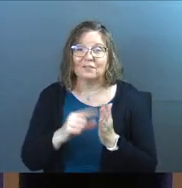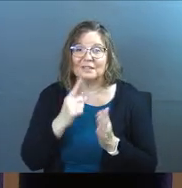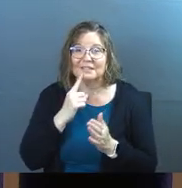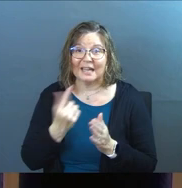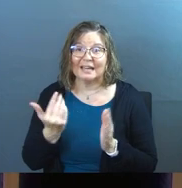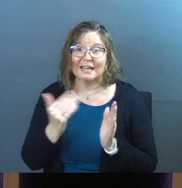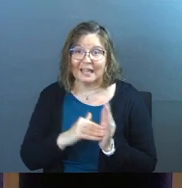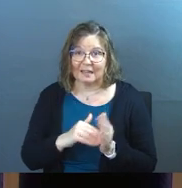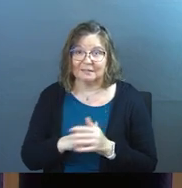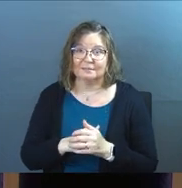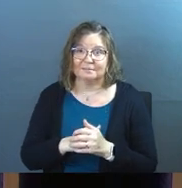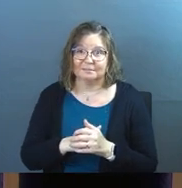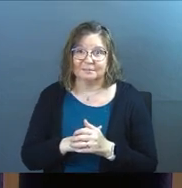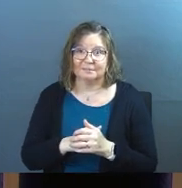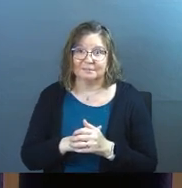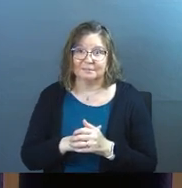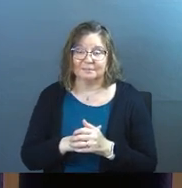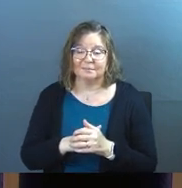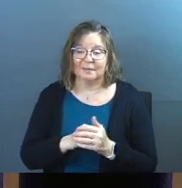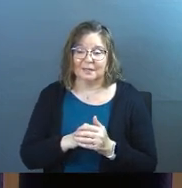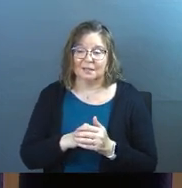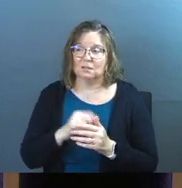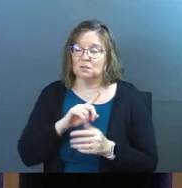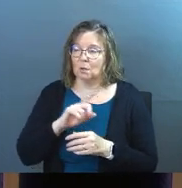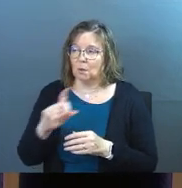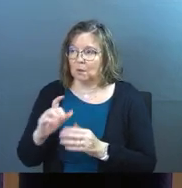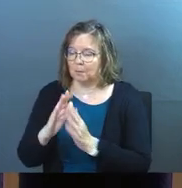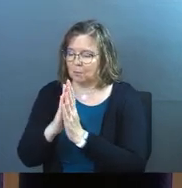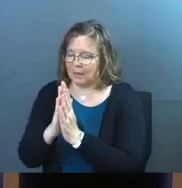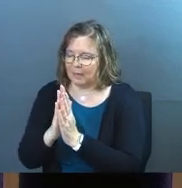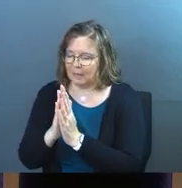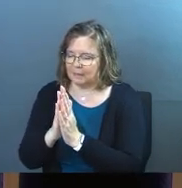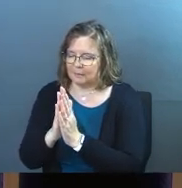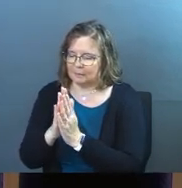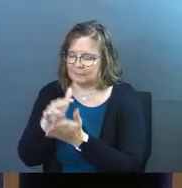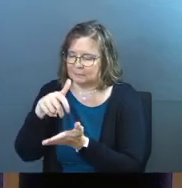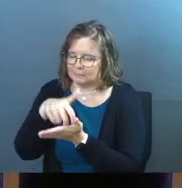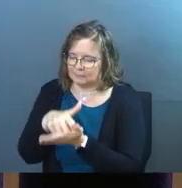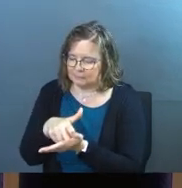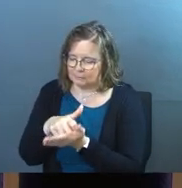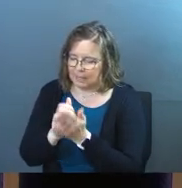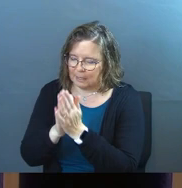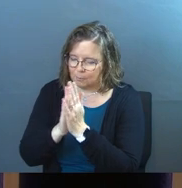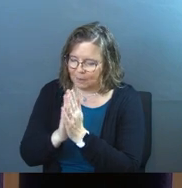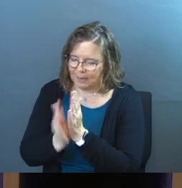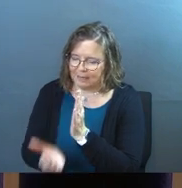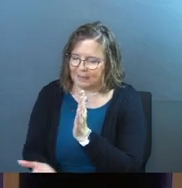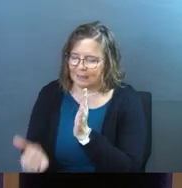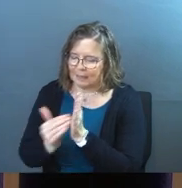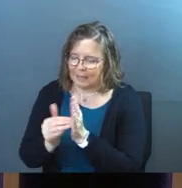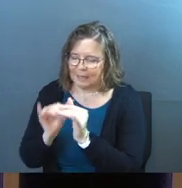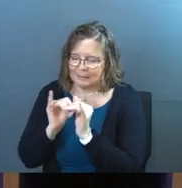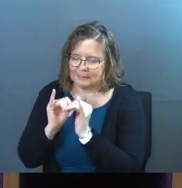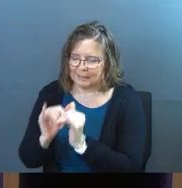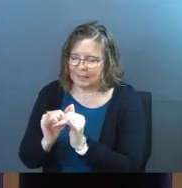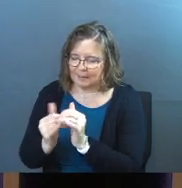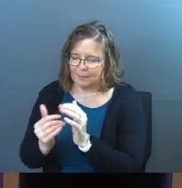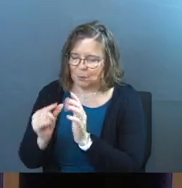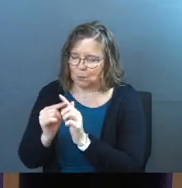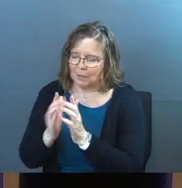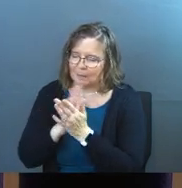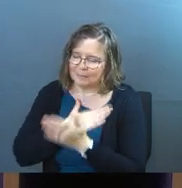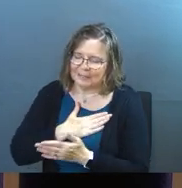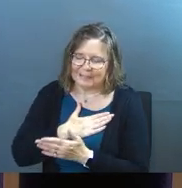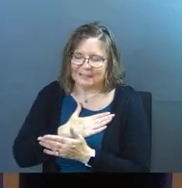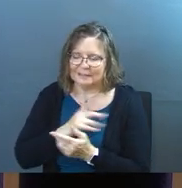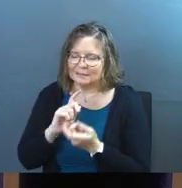says he prayed it again. He went right back to the same spot in the garden, and he prayed the same exact words to the Father because